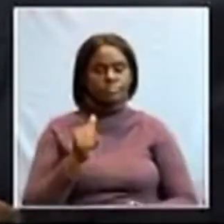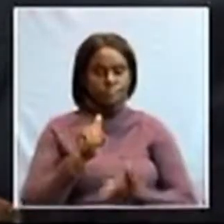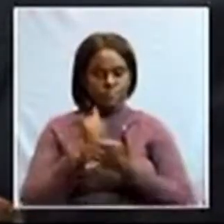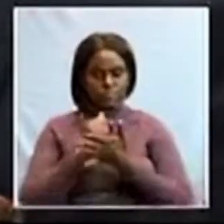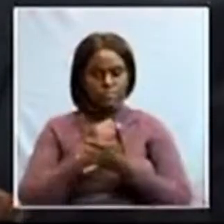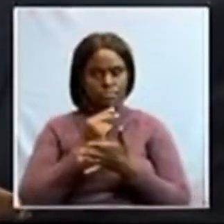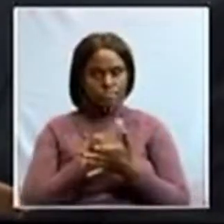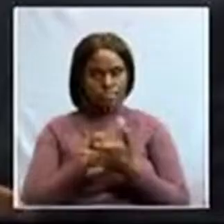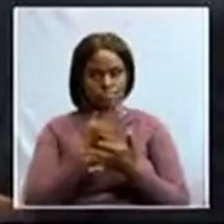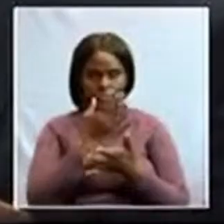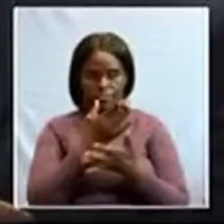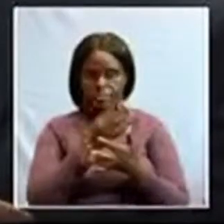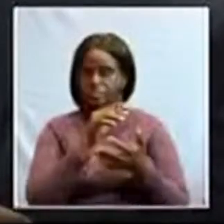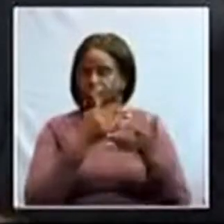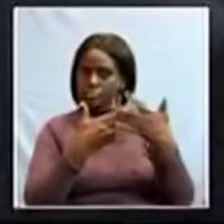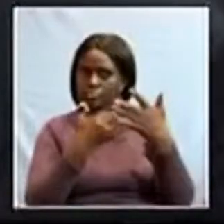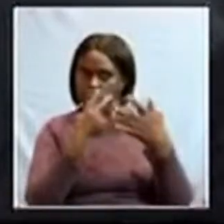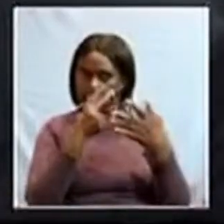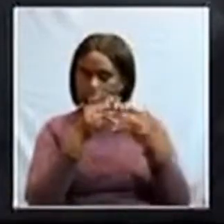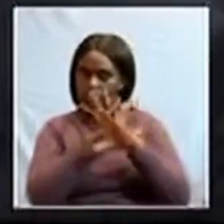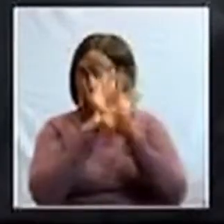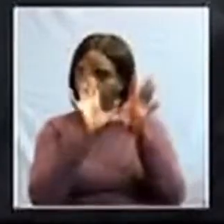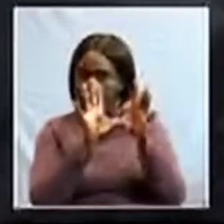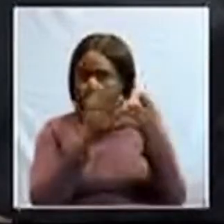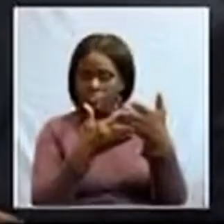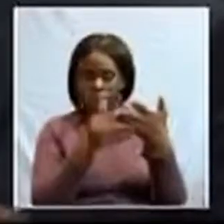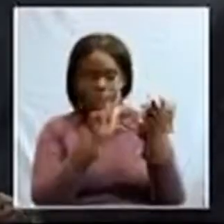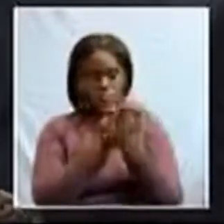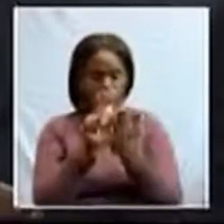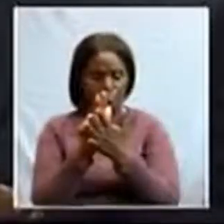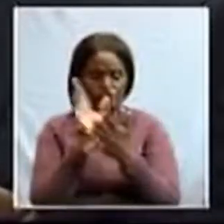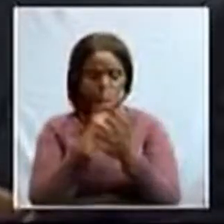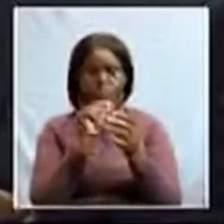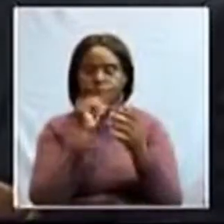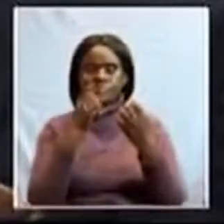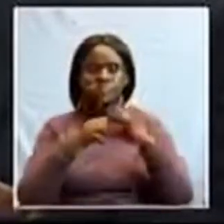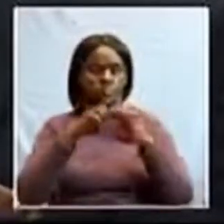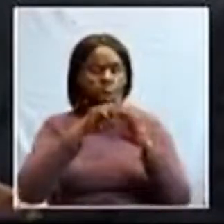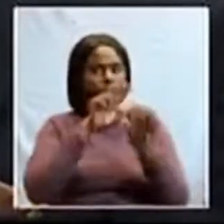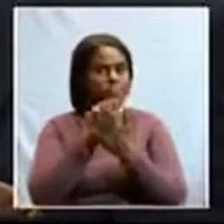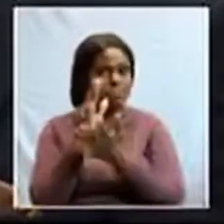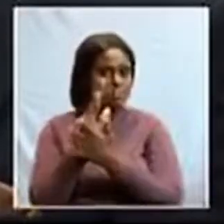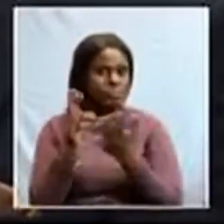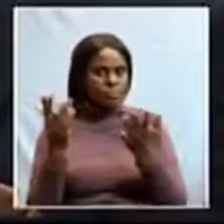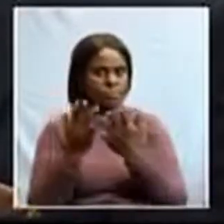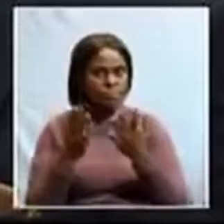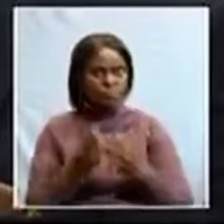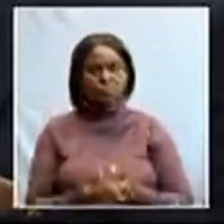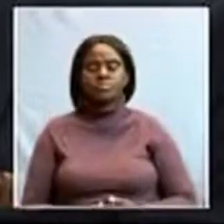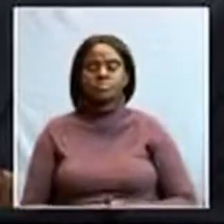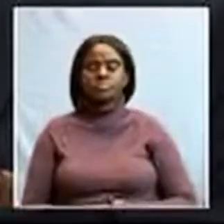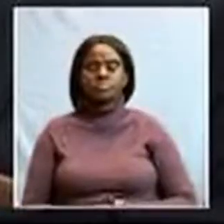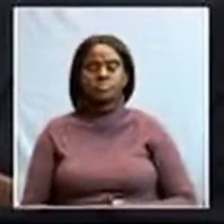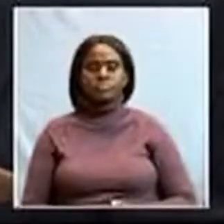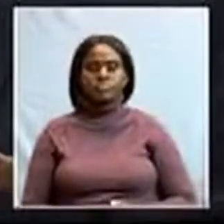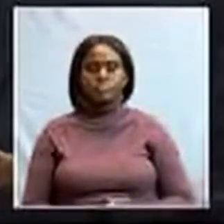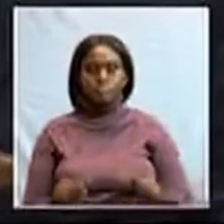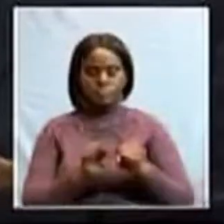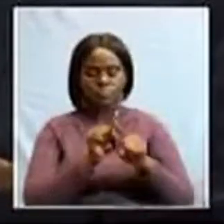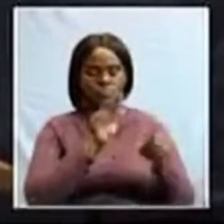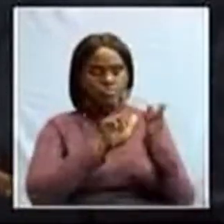us. Are these vouchers we are seeing here properly acquitted? They are not even approved. There is no